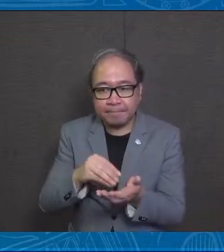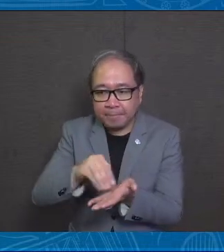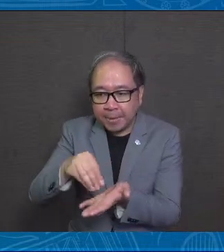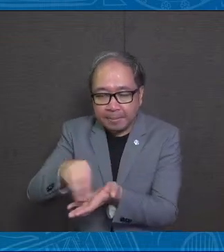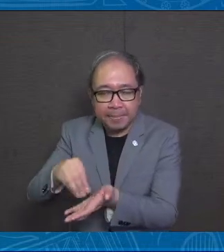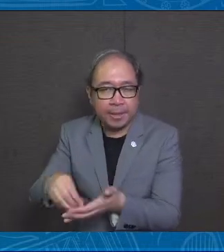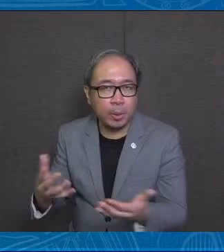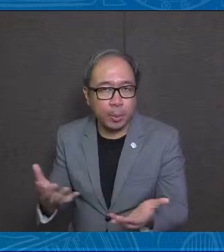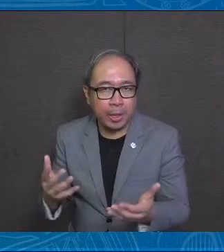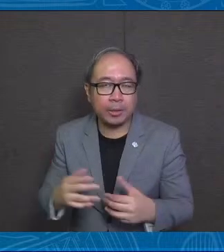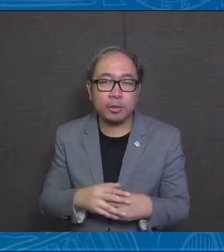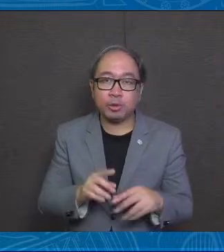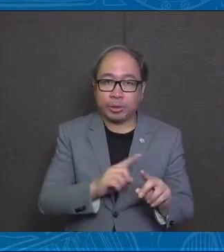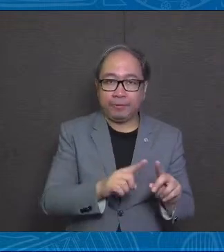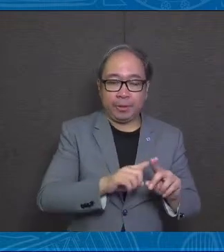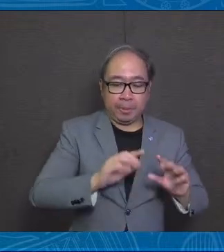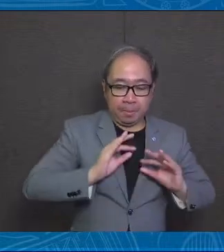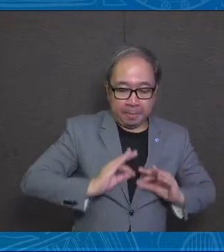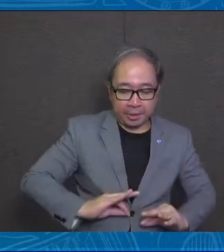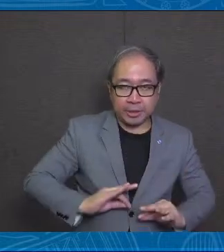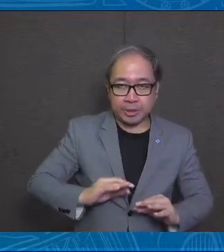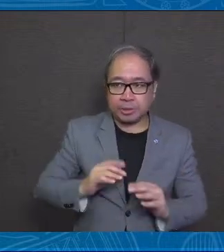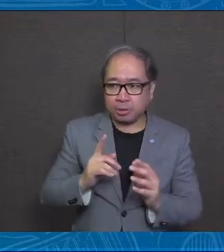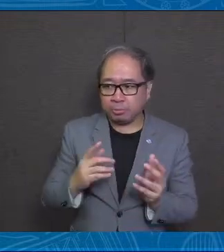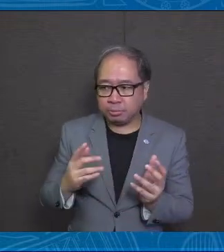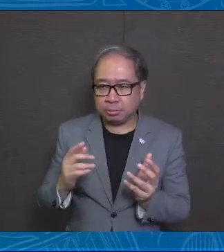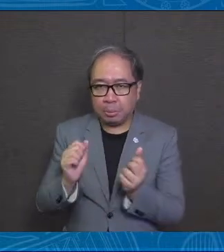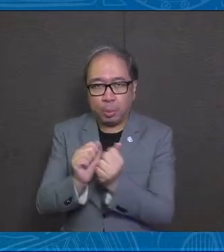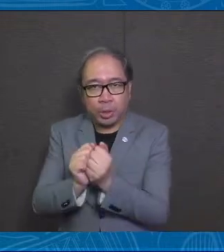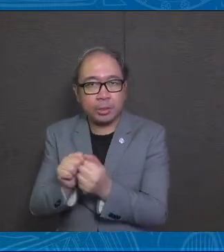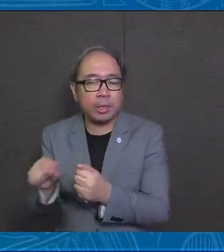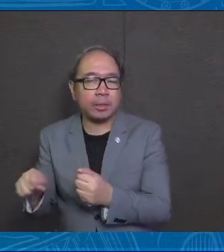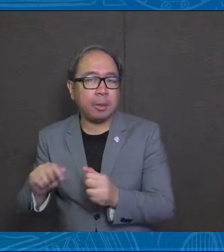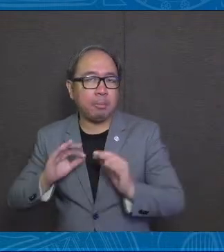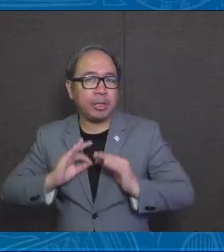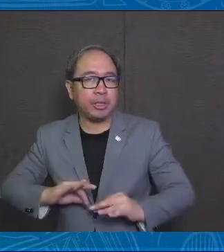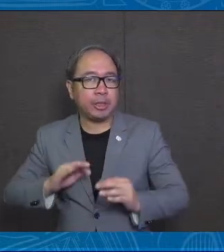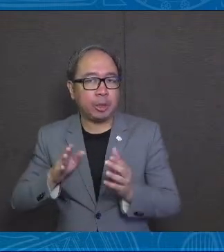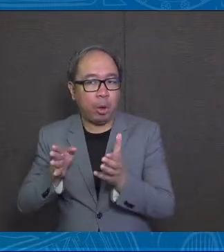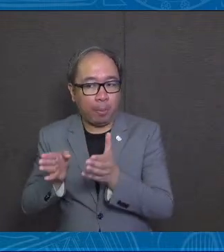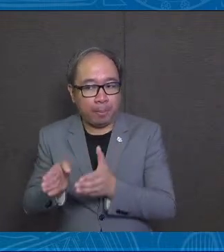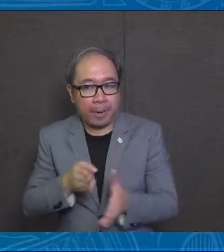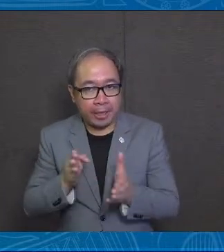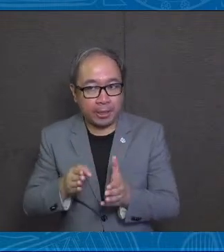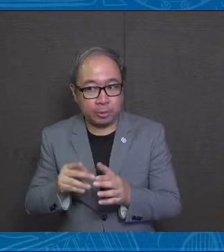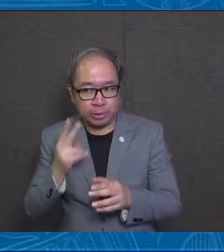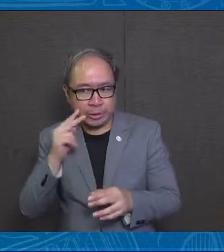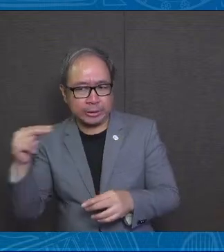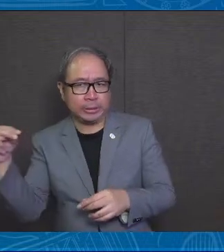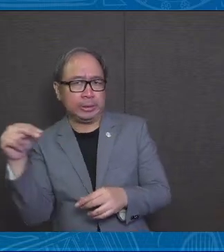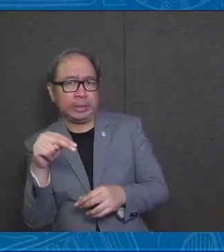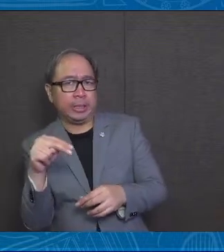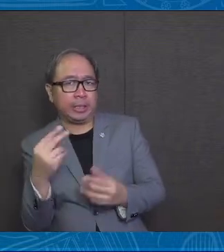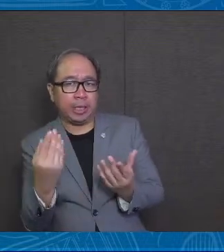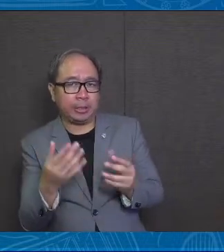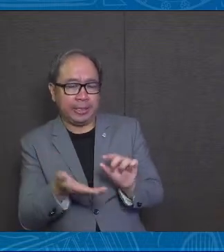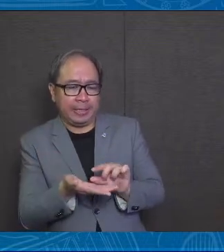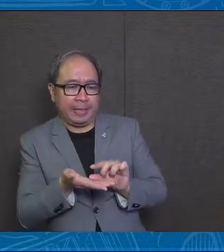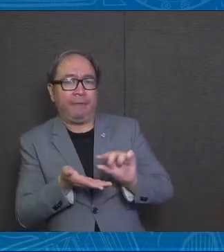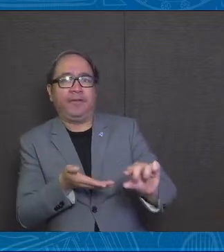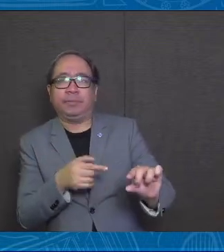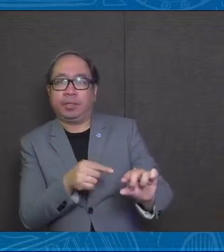ministries, especially with the Ministry of Planning and Investment, to ensure that our investment expenditure is very